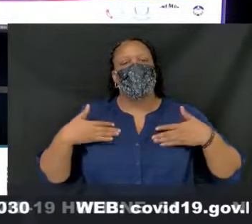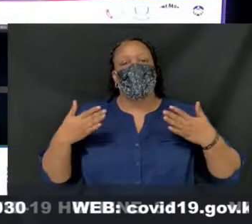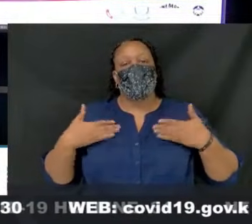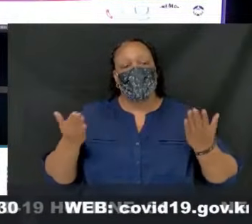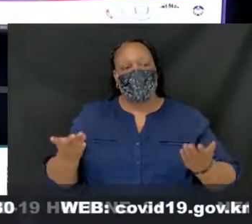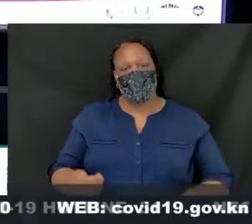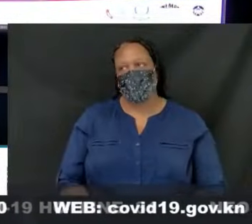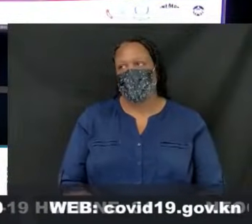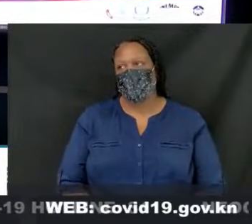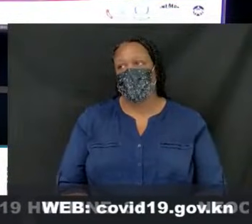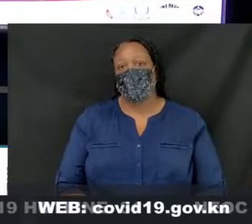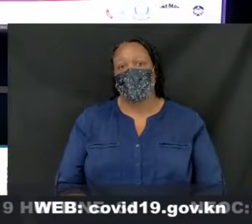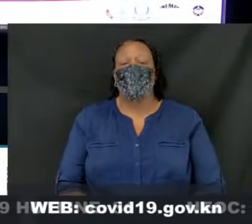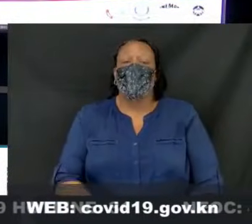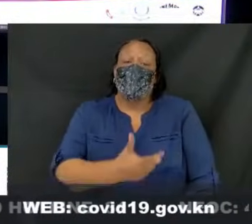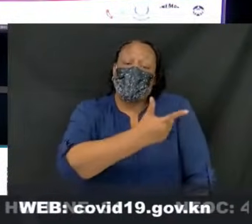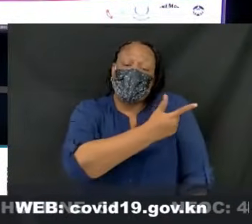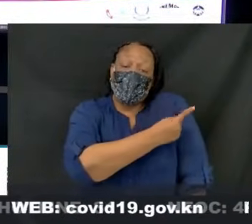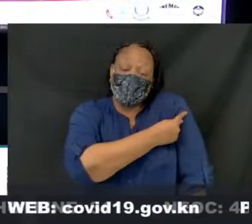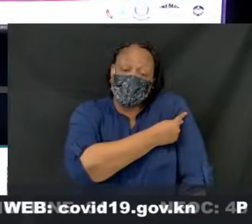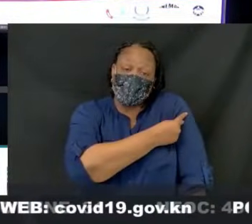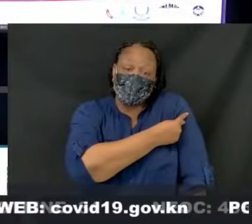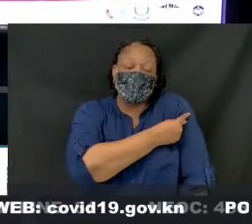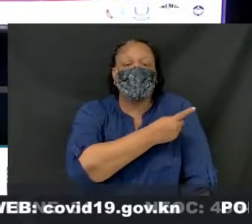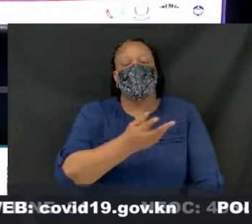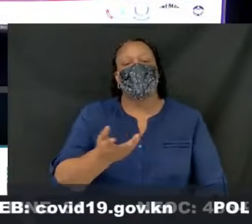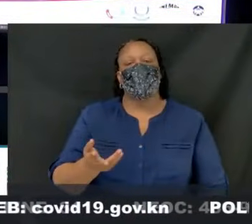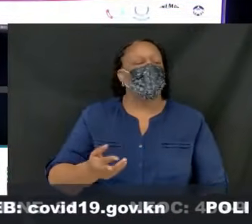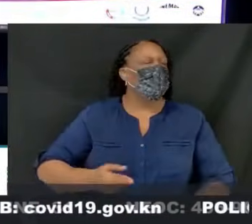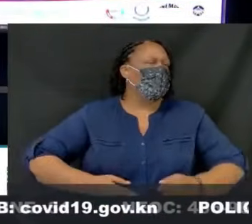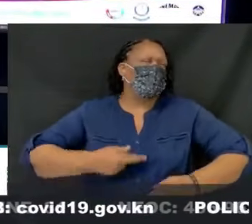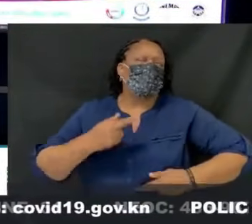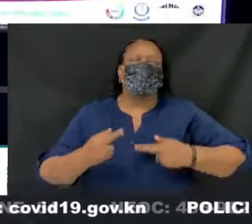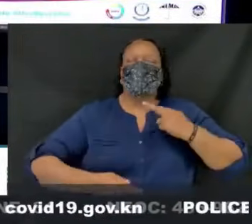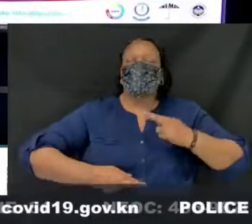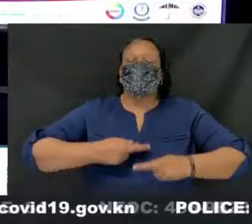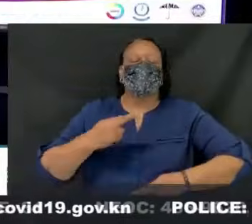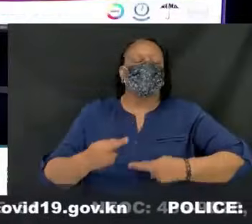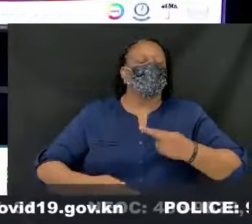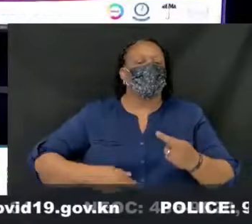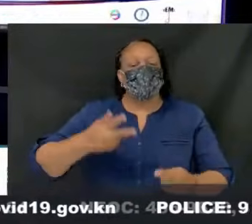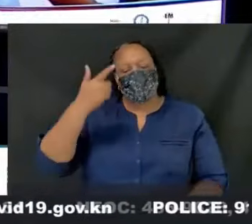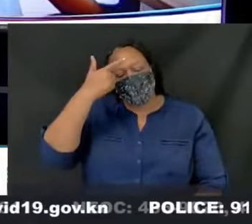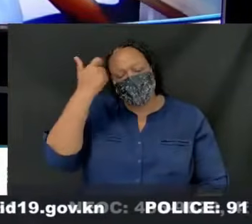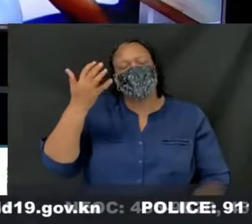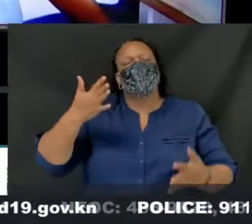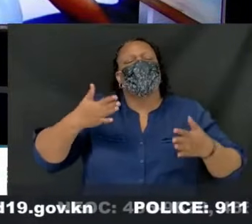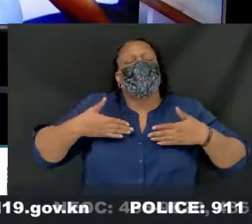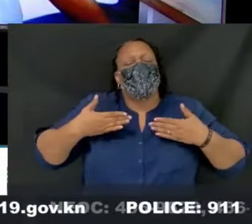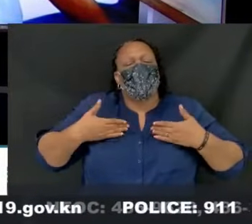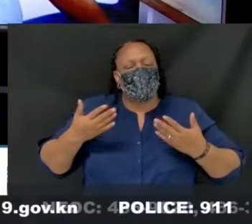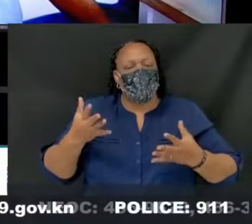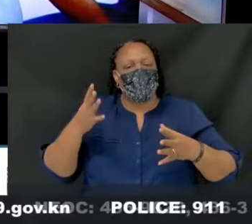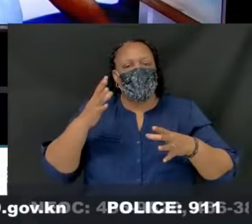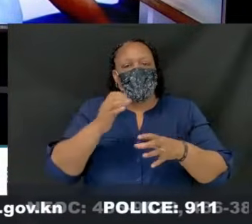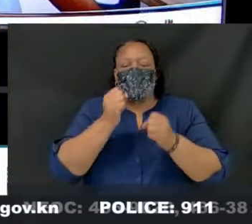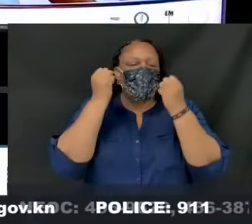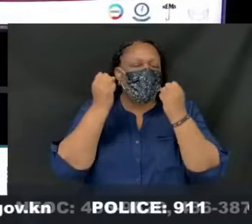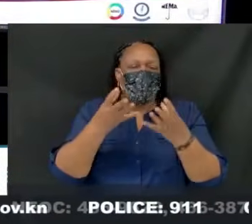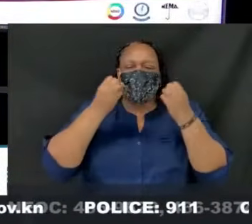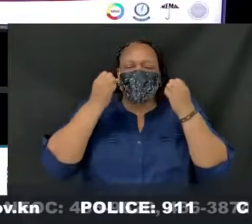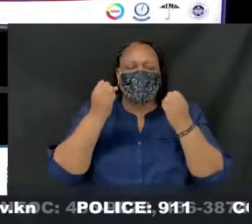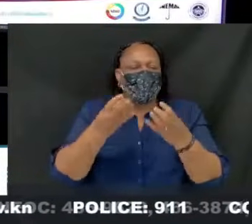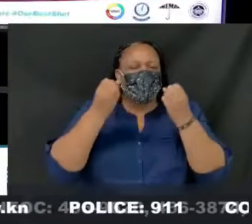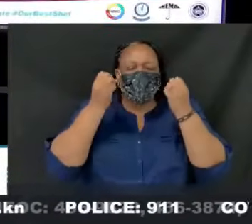people in Africa are rejoicing. They are rejoicing because they know that so many children